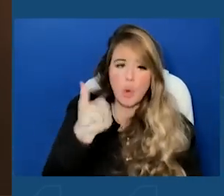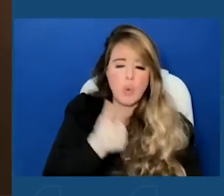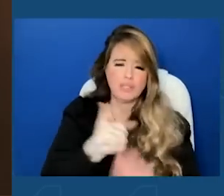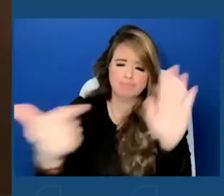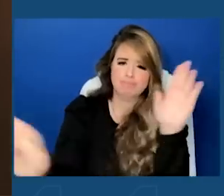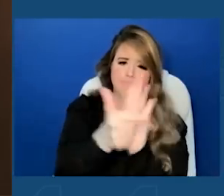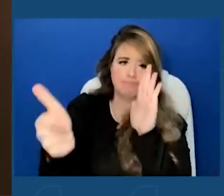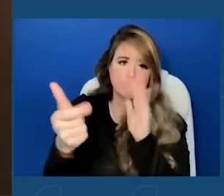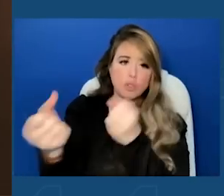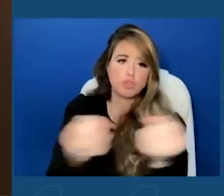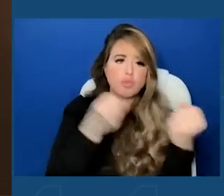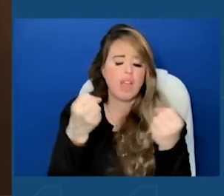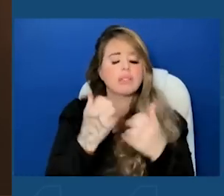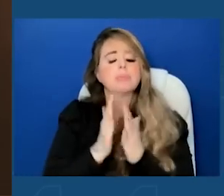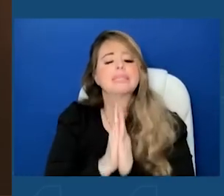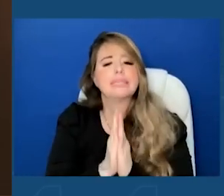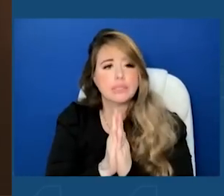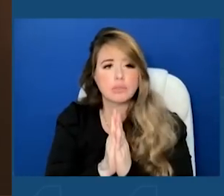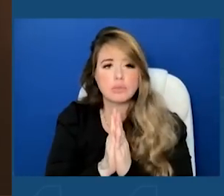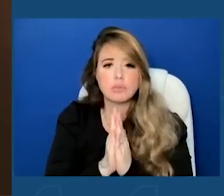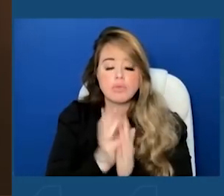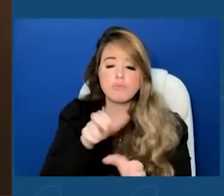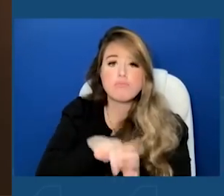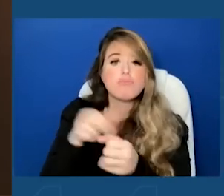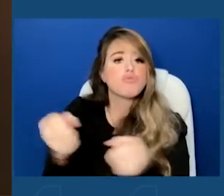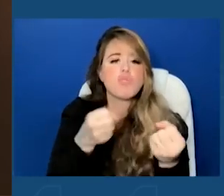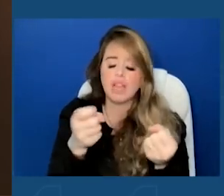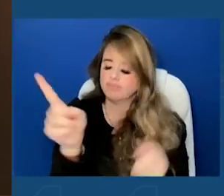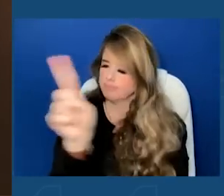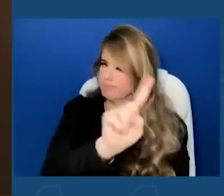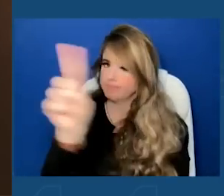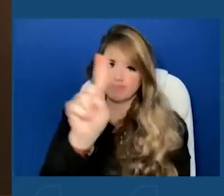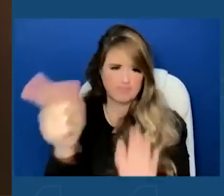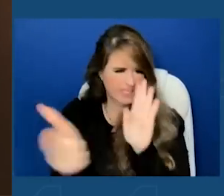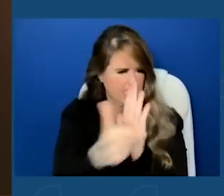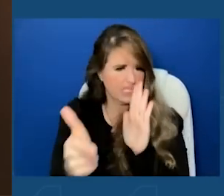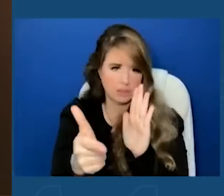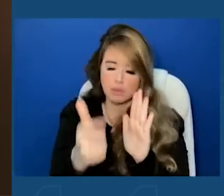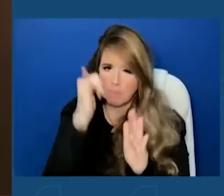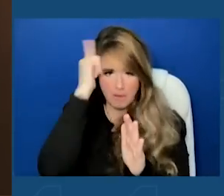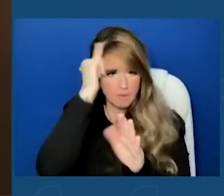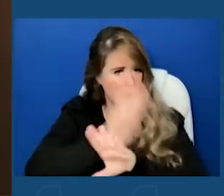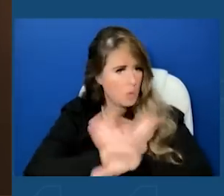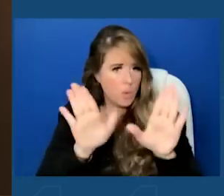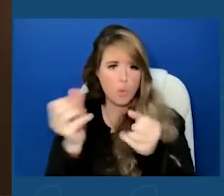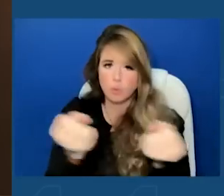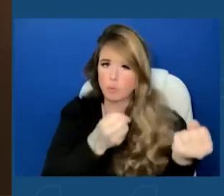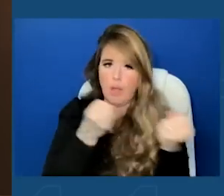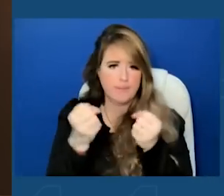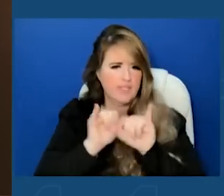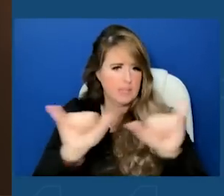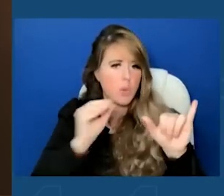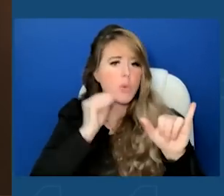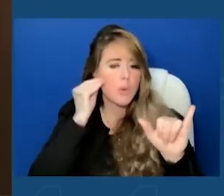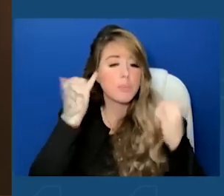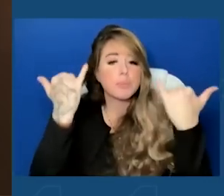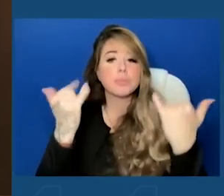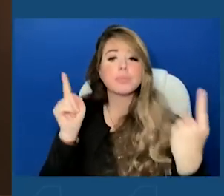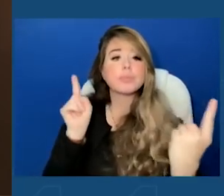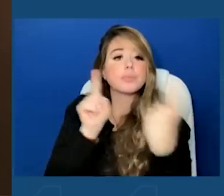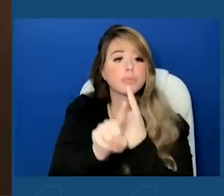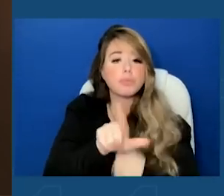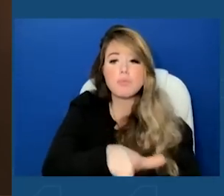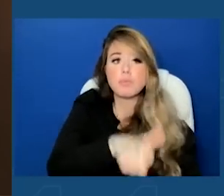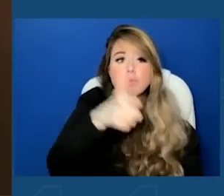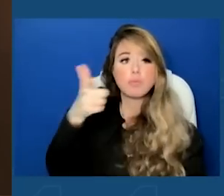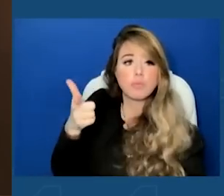not drive in the city of Buffalo. Now I am going to turn things over to my other partner in